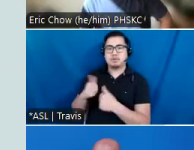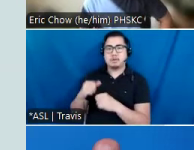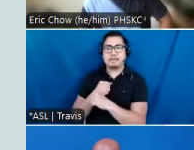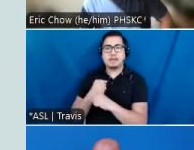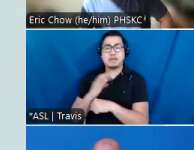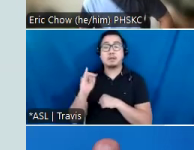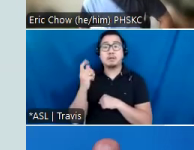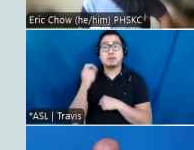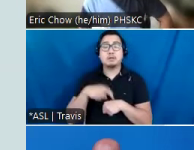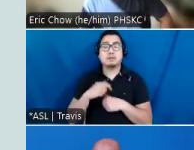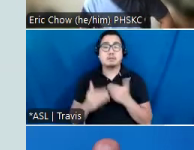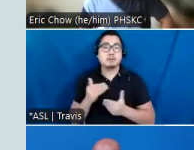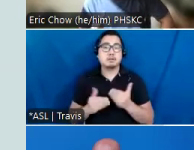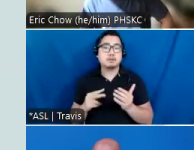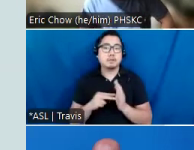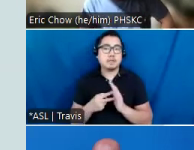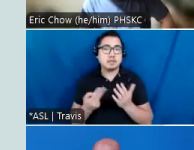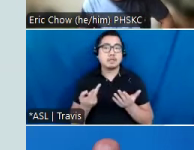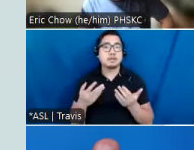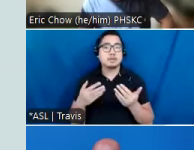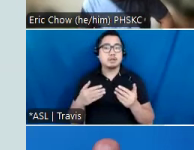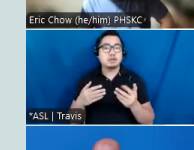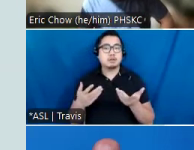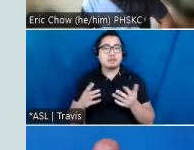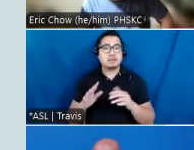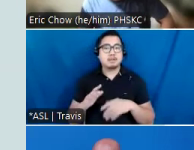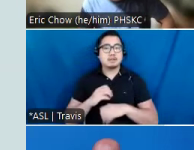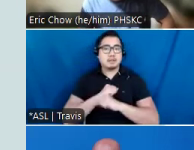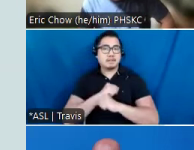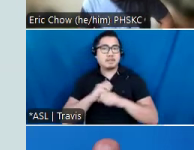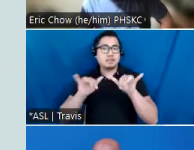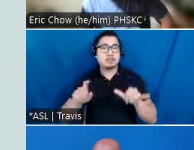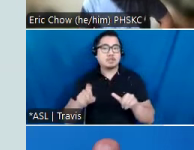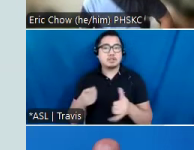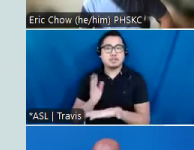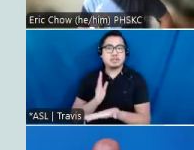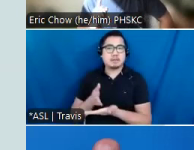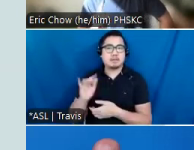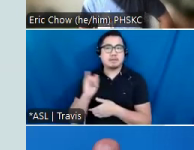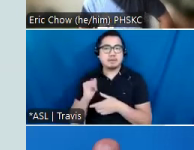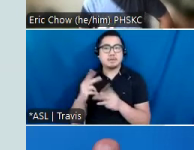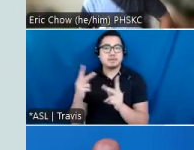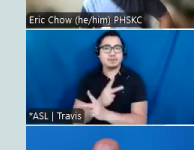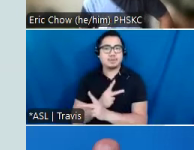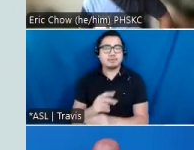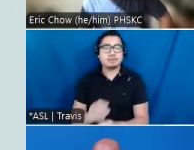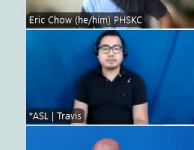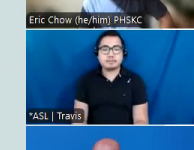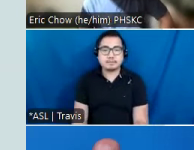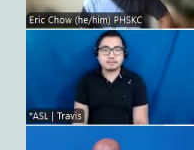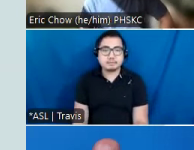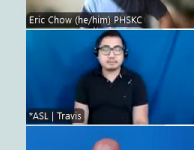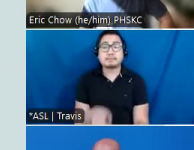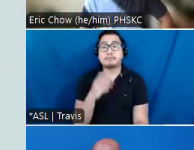immune system should be able to stop the infection from progressing any further. It's much better if your immune